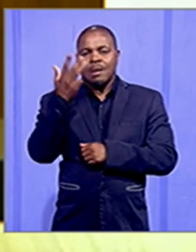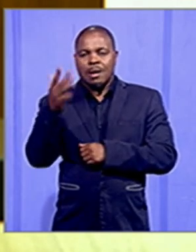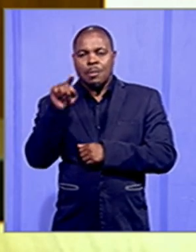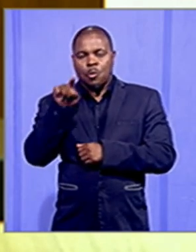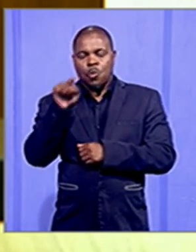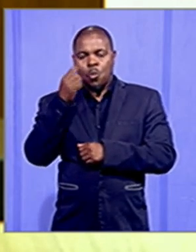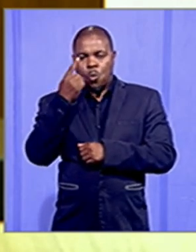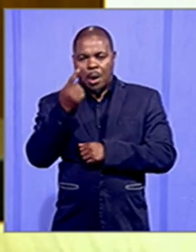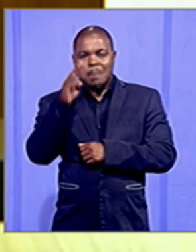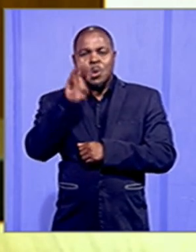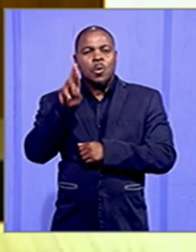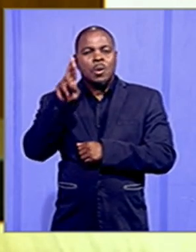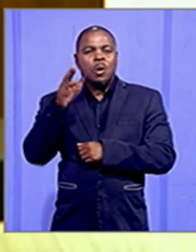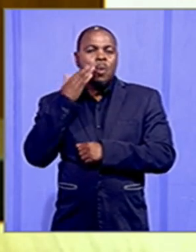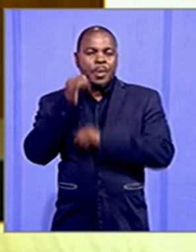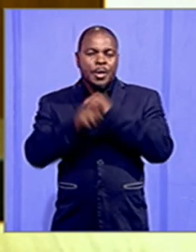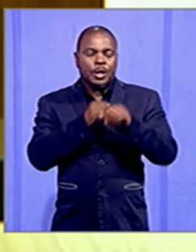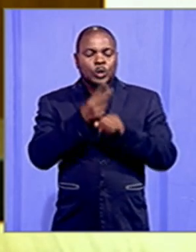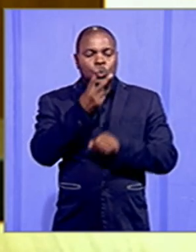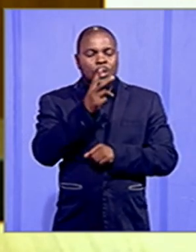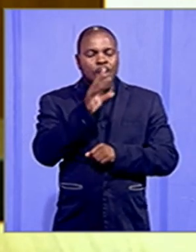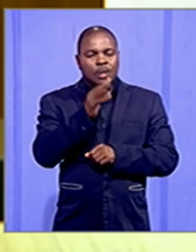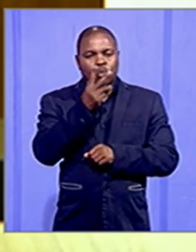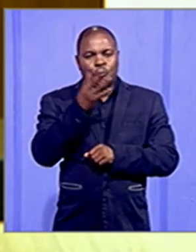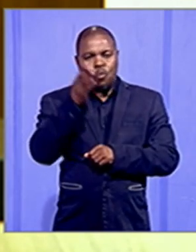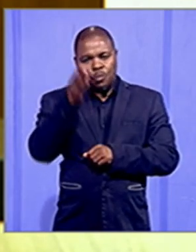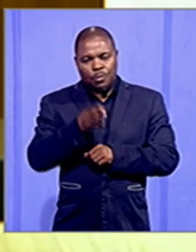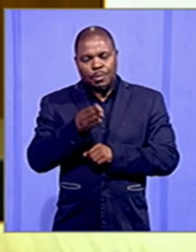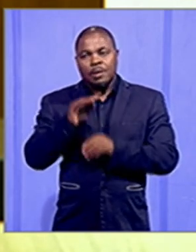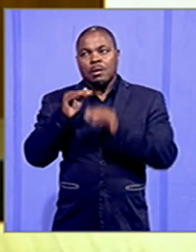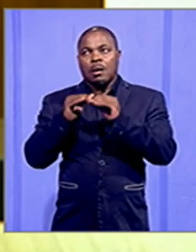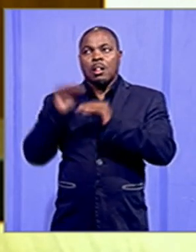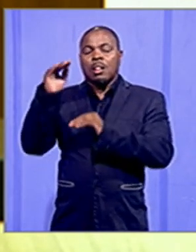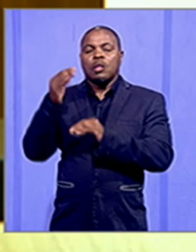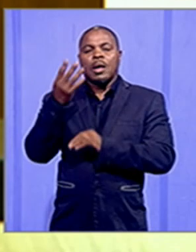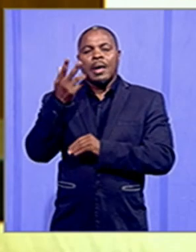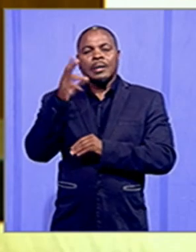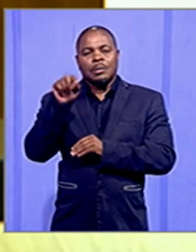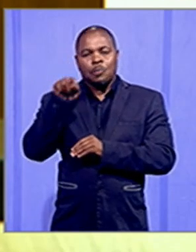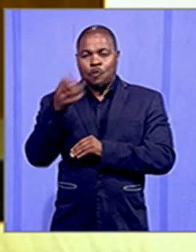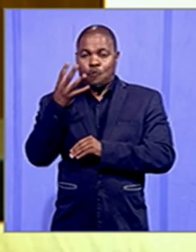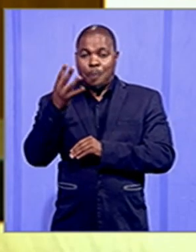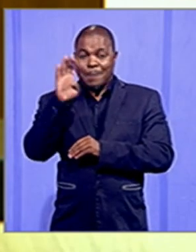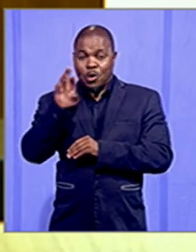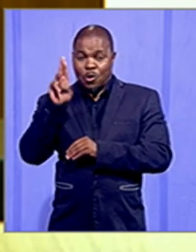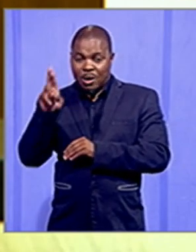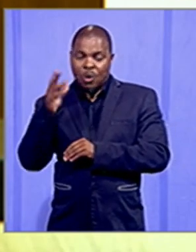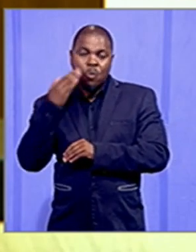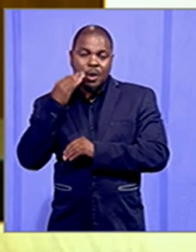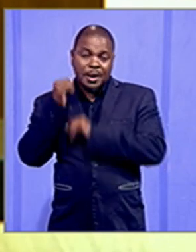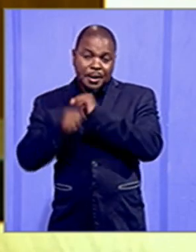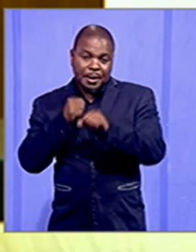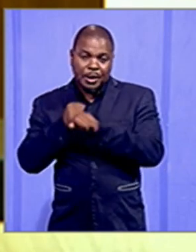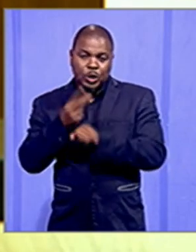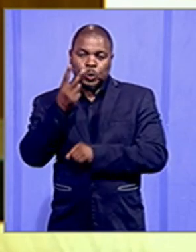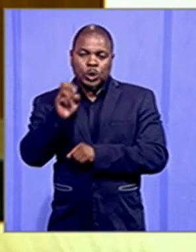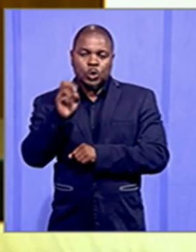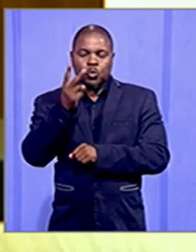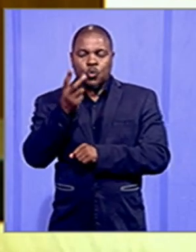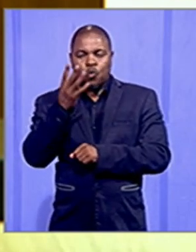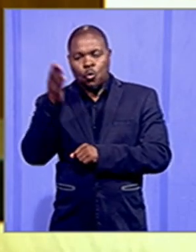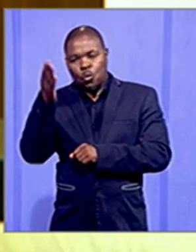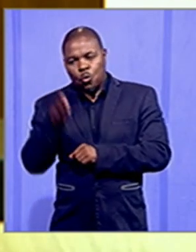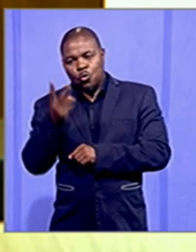79.1 billion in 23-24, then grows to 80.4 billion in